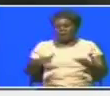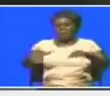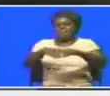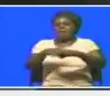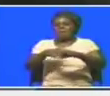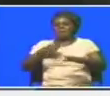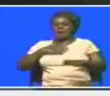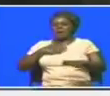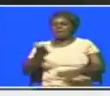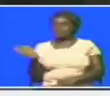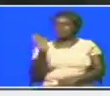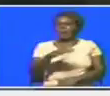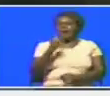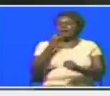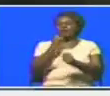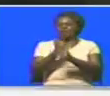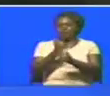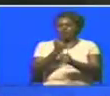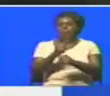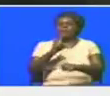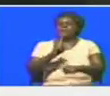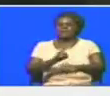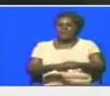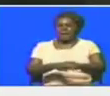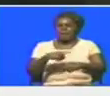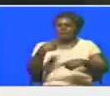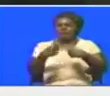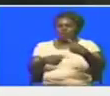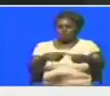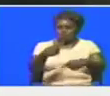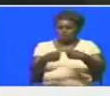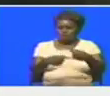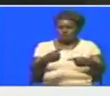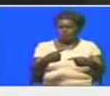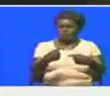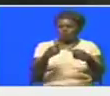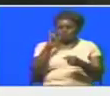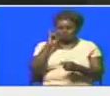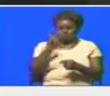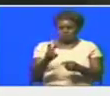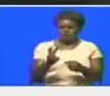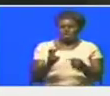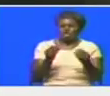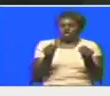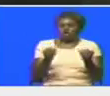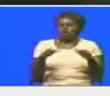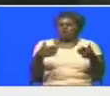duty as we progress on the grievances that we registered.